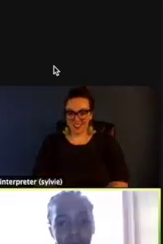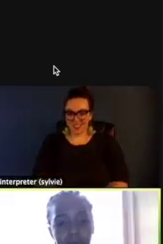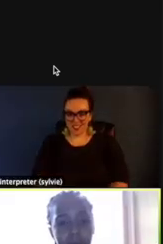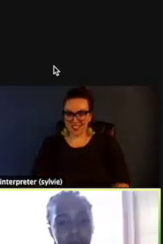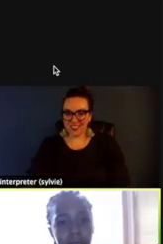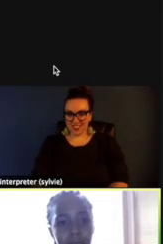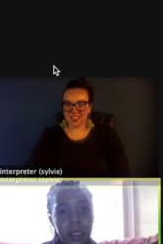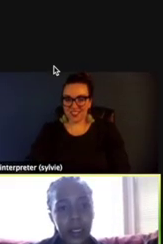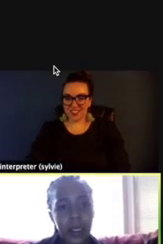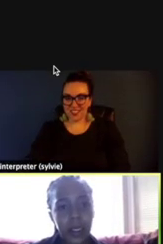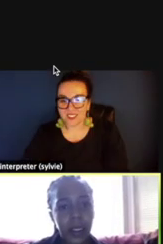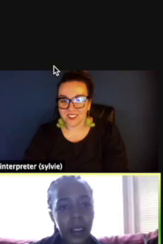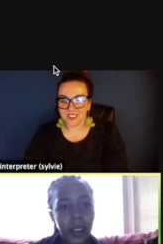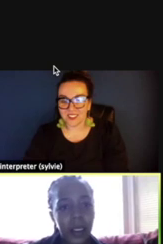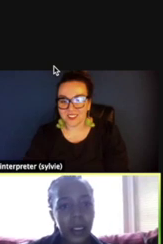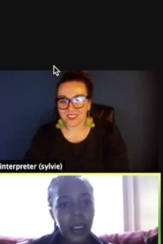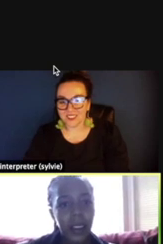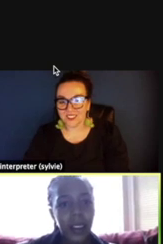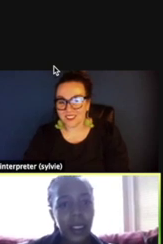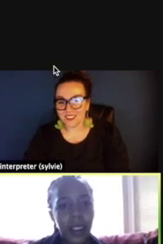Sharks.